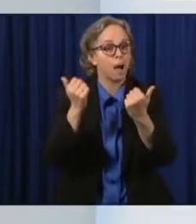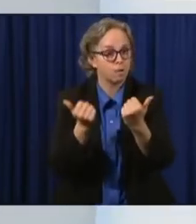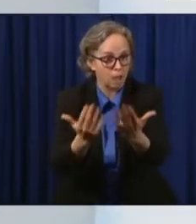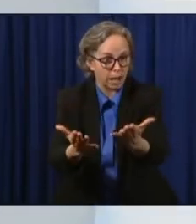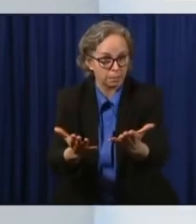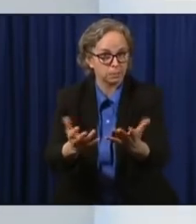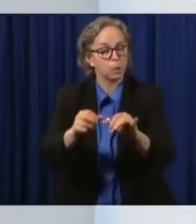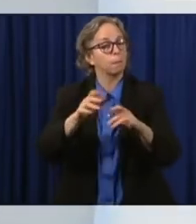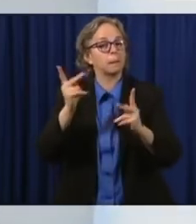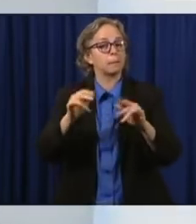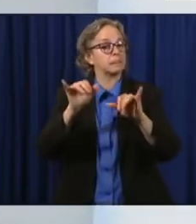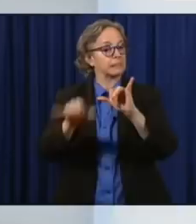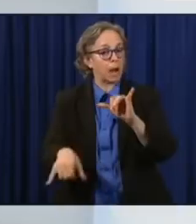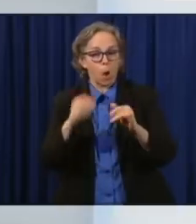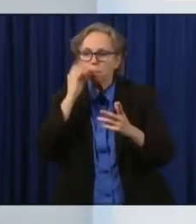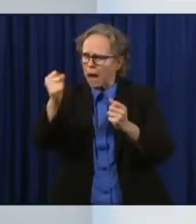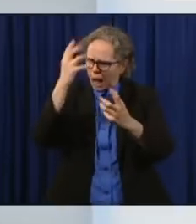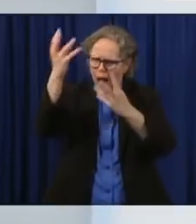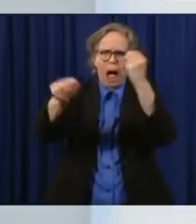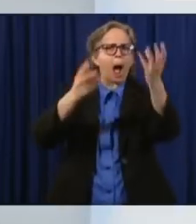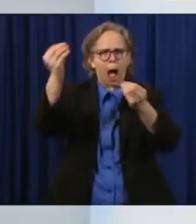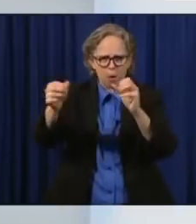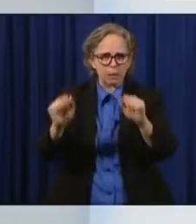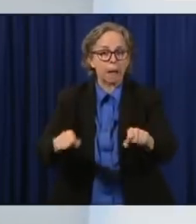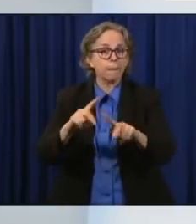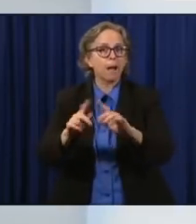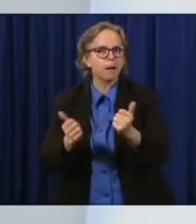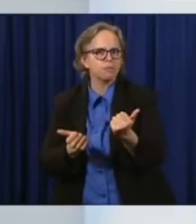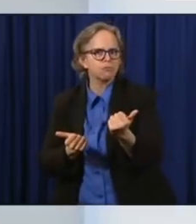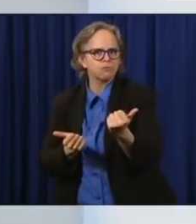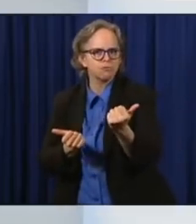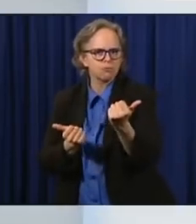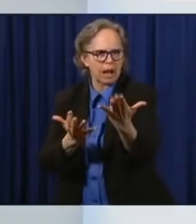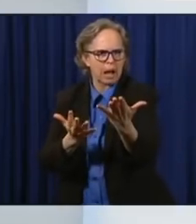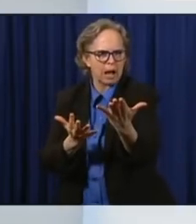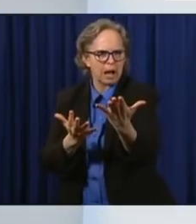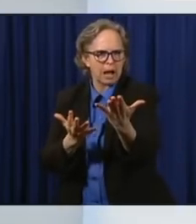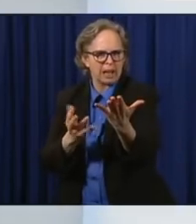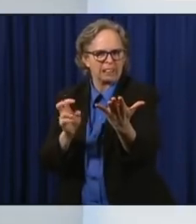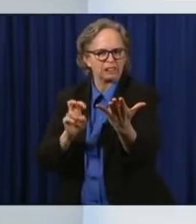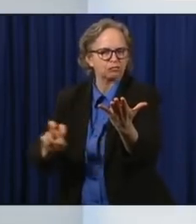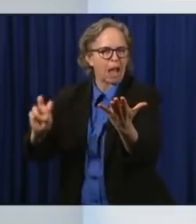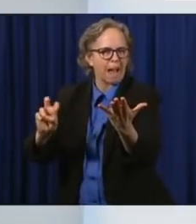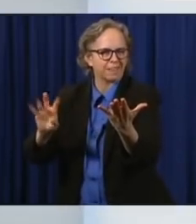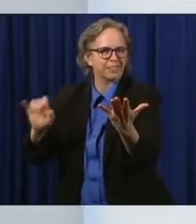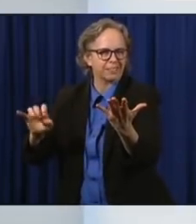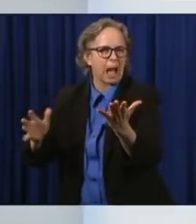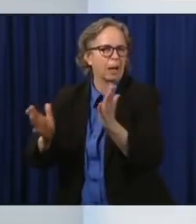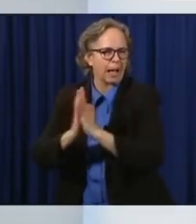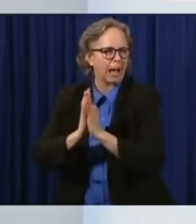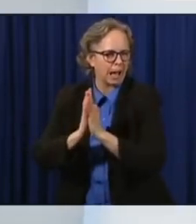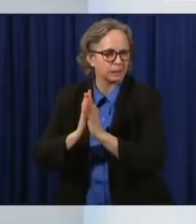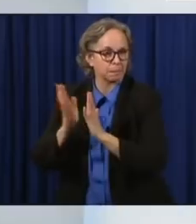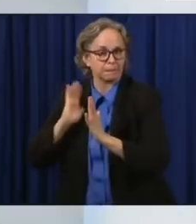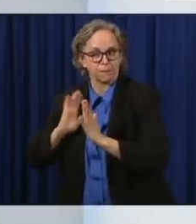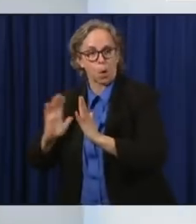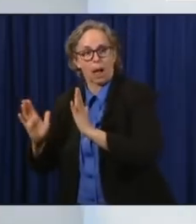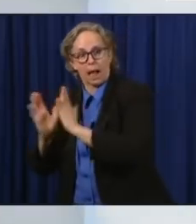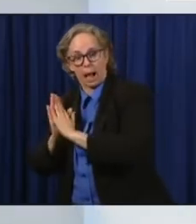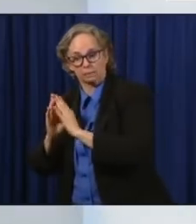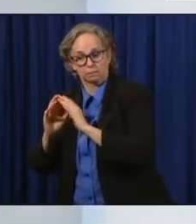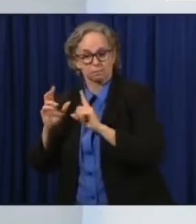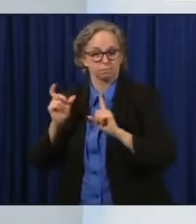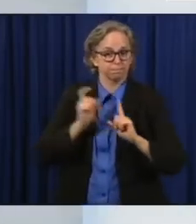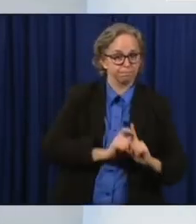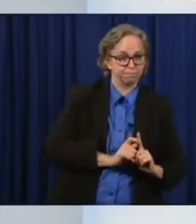it from required to recommended, and then the travel request that asked people to self-quarantine, that will no longer be